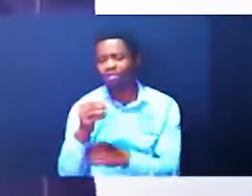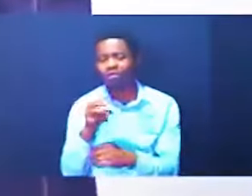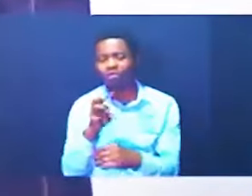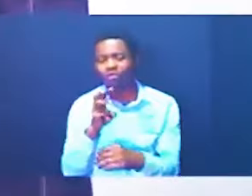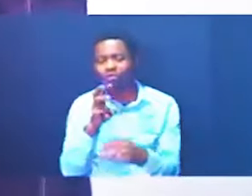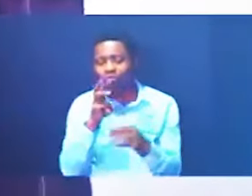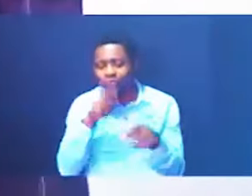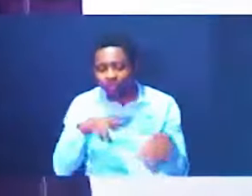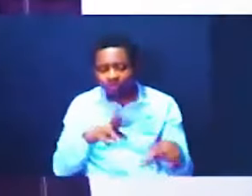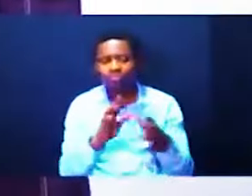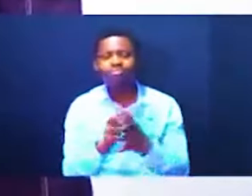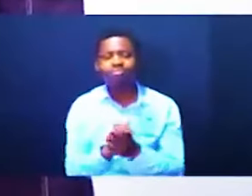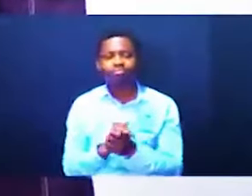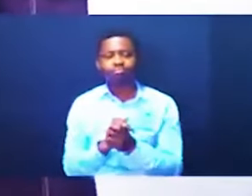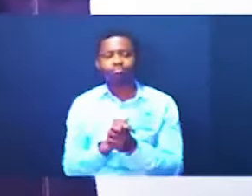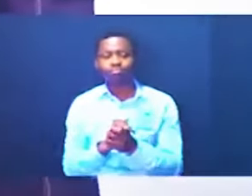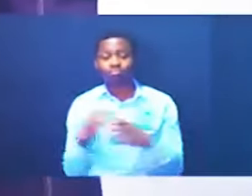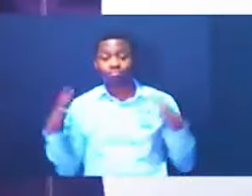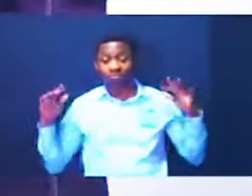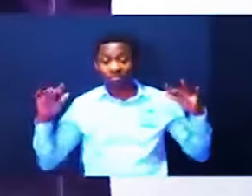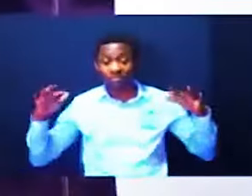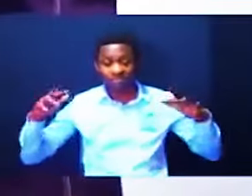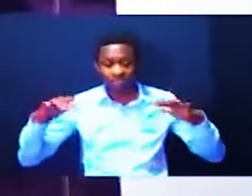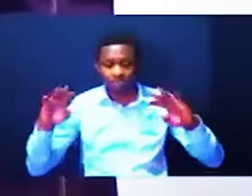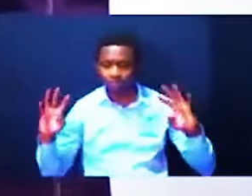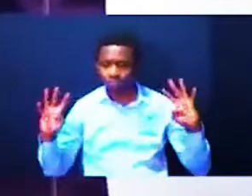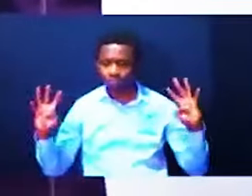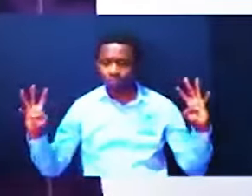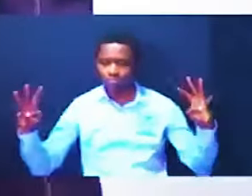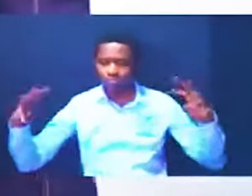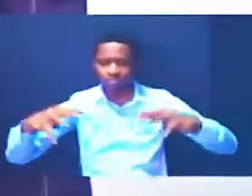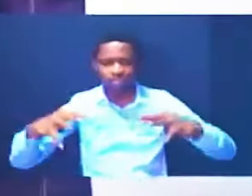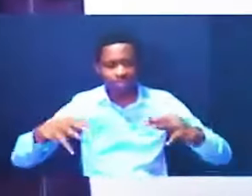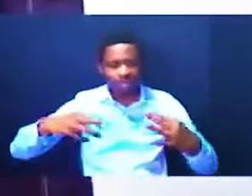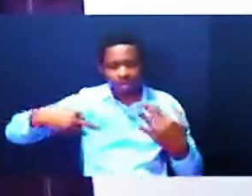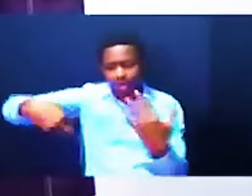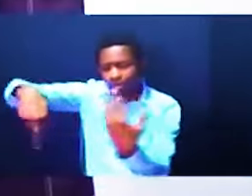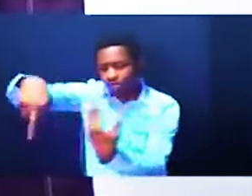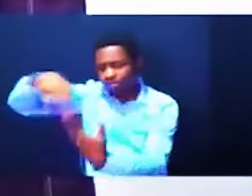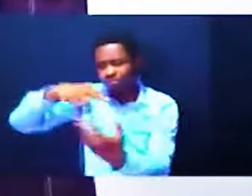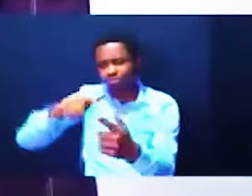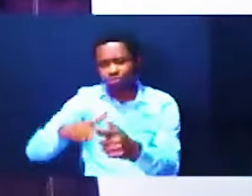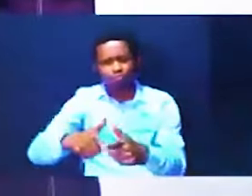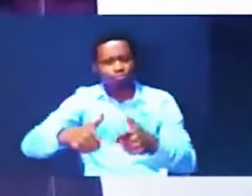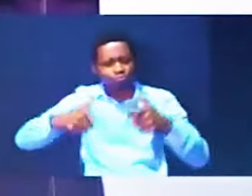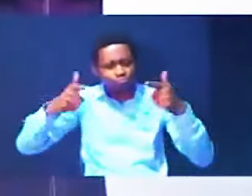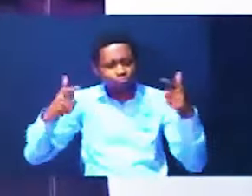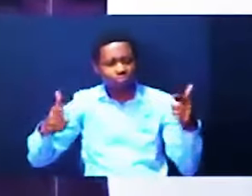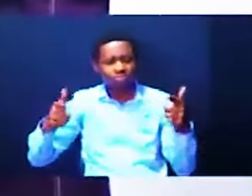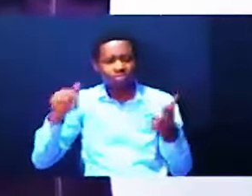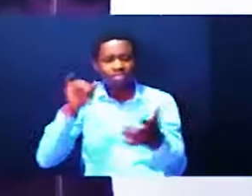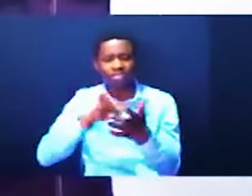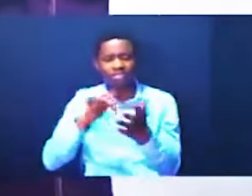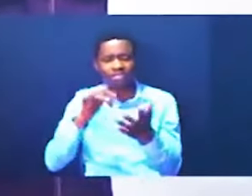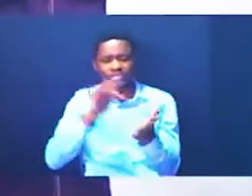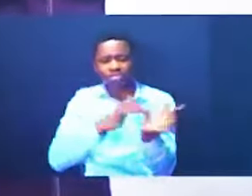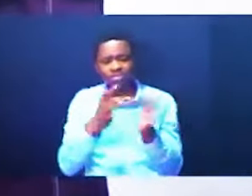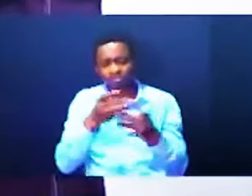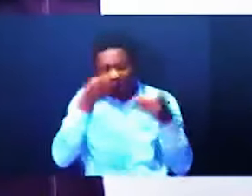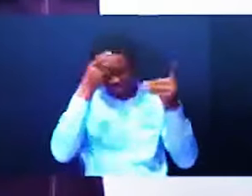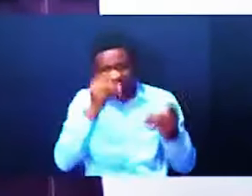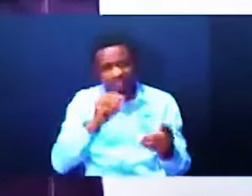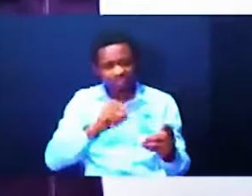The crowd that gathered around him was so large that he got into a boat and sat in